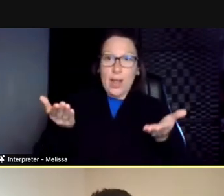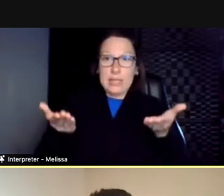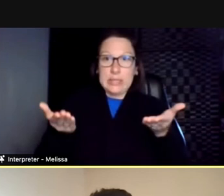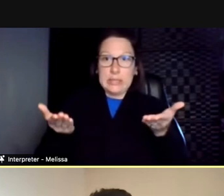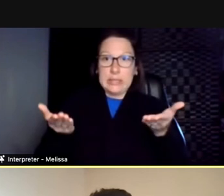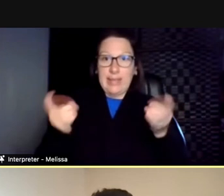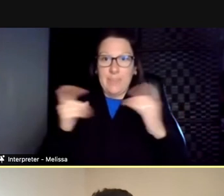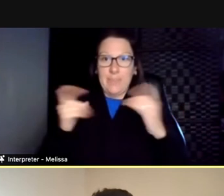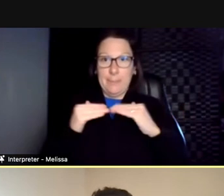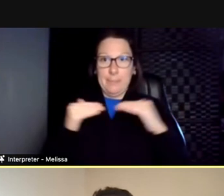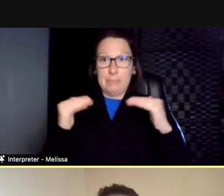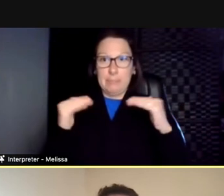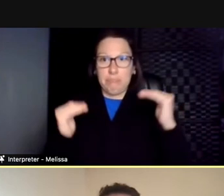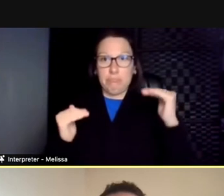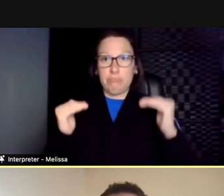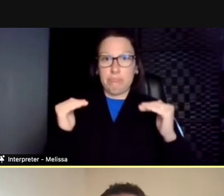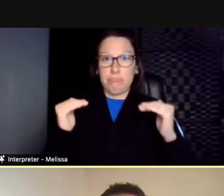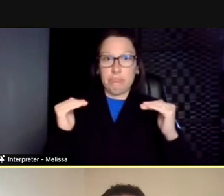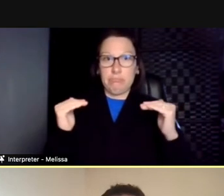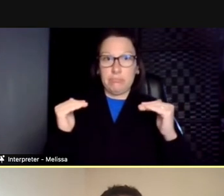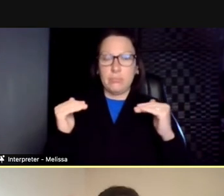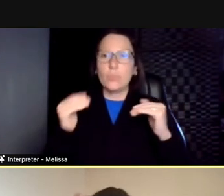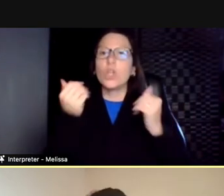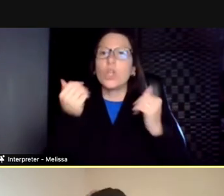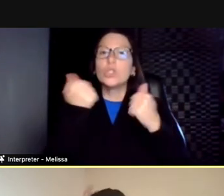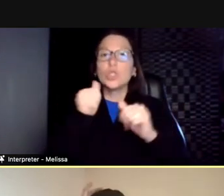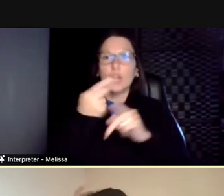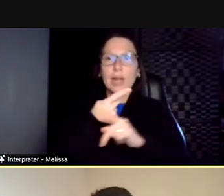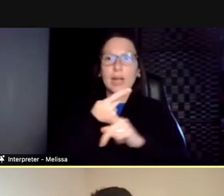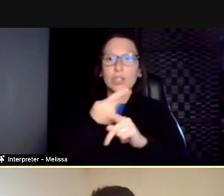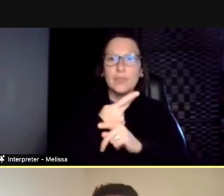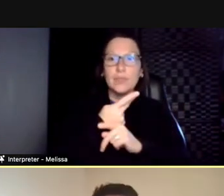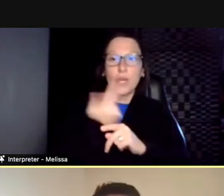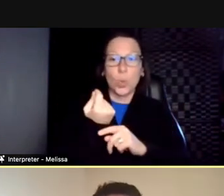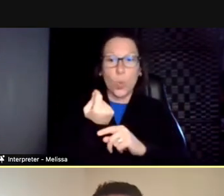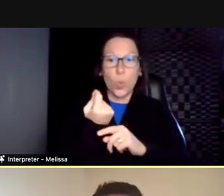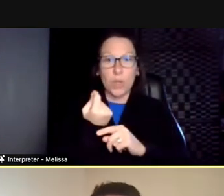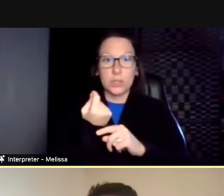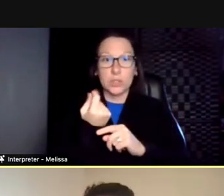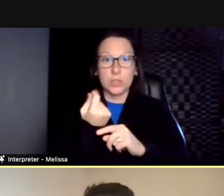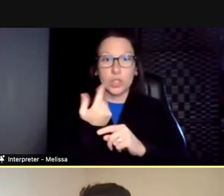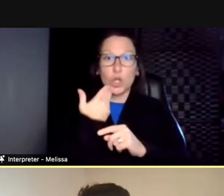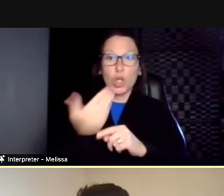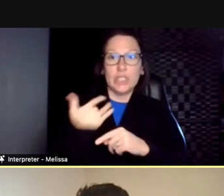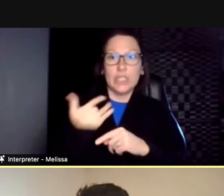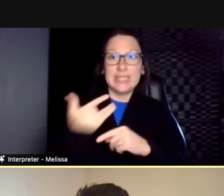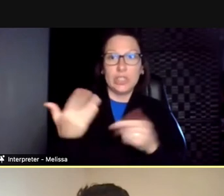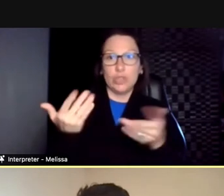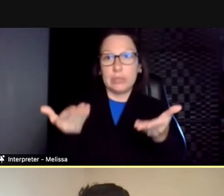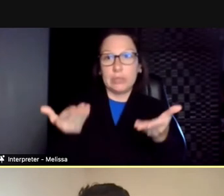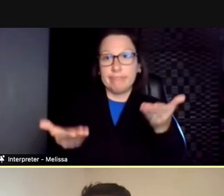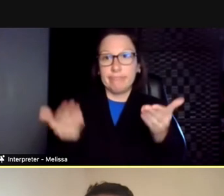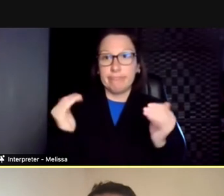out, what promotes a sensory equilibrium.